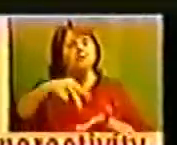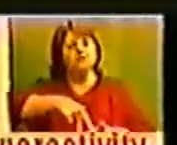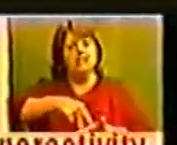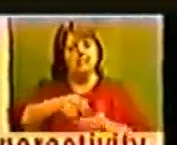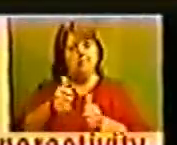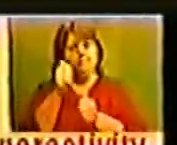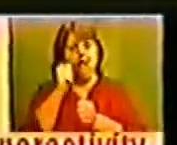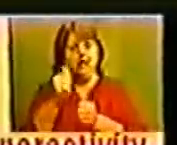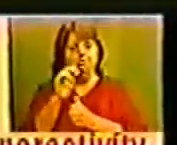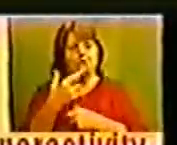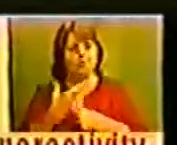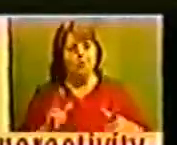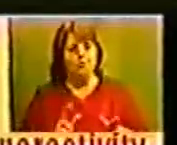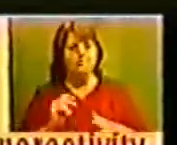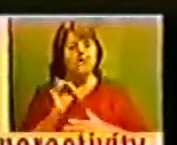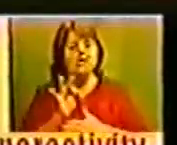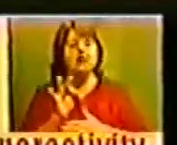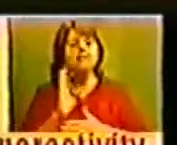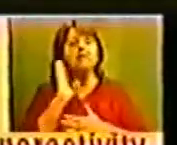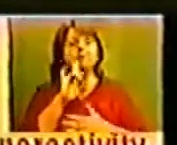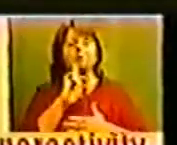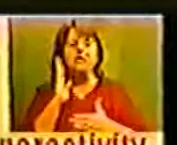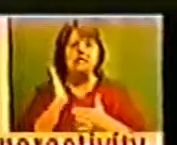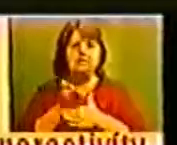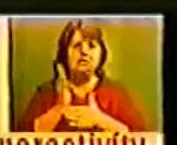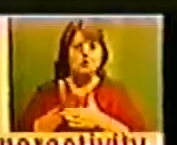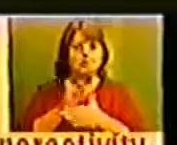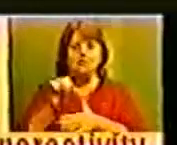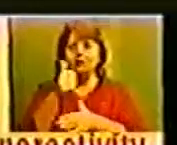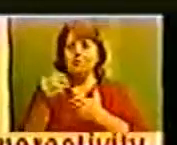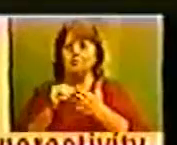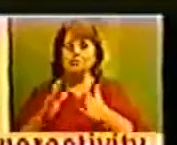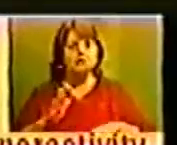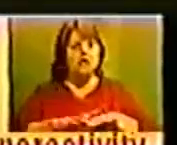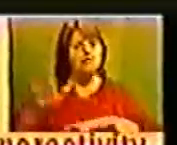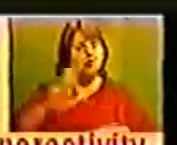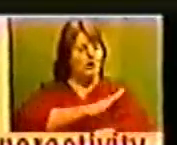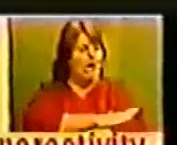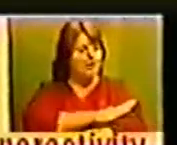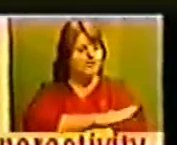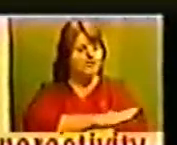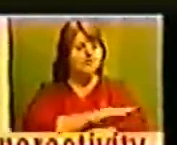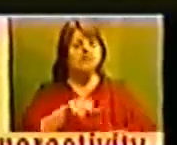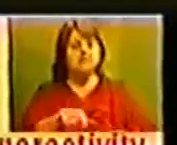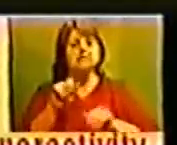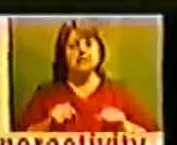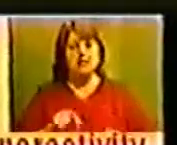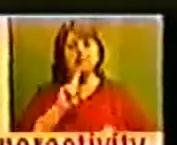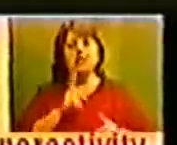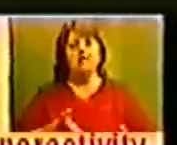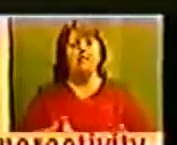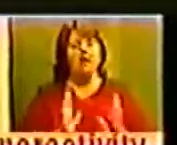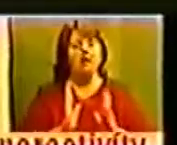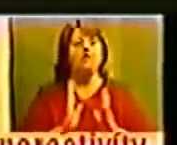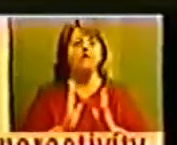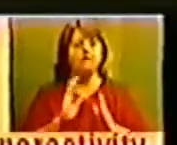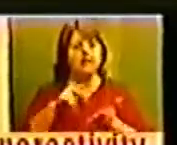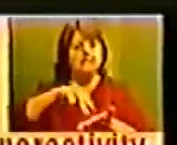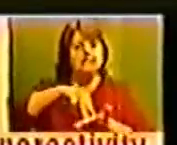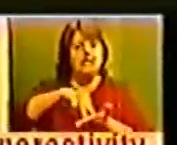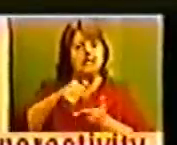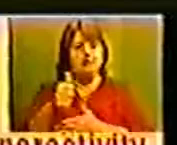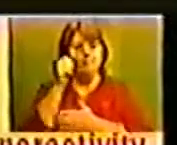of the room if they're going to be disturbing other students at their desks. this can be allowed. They can stand in the back of the